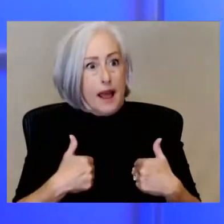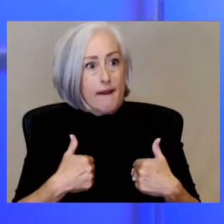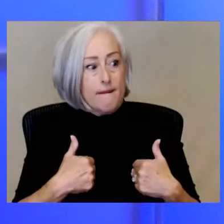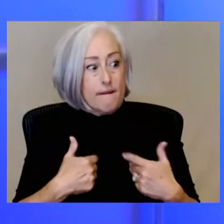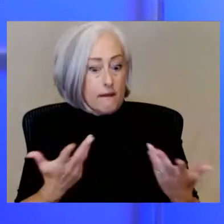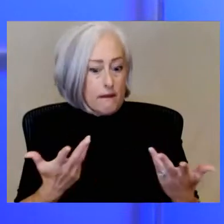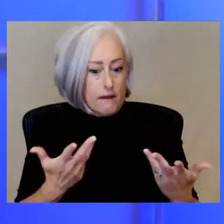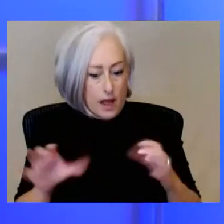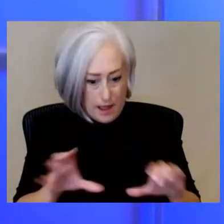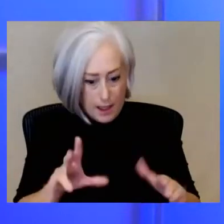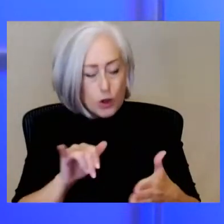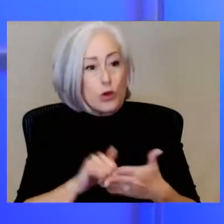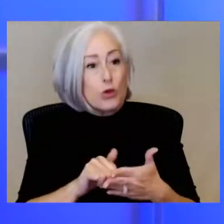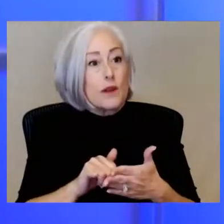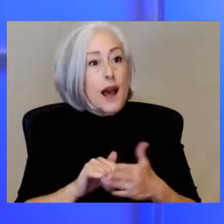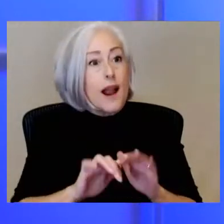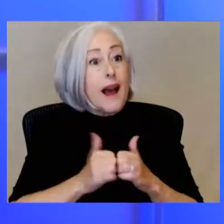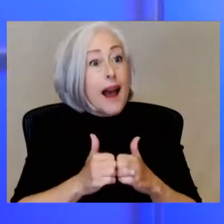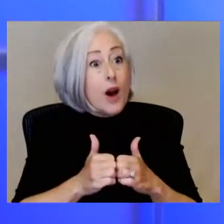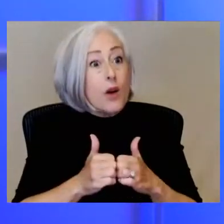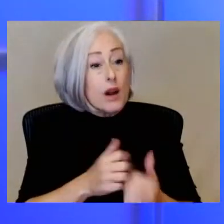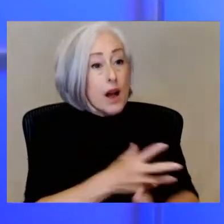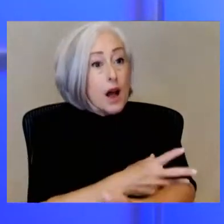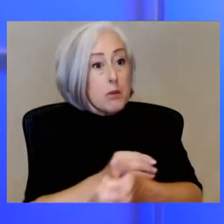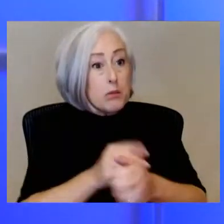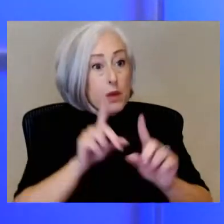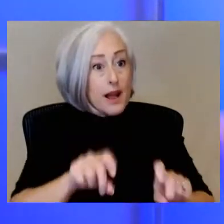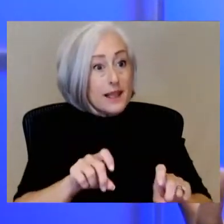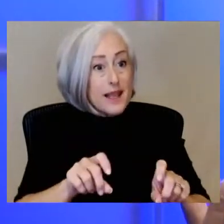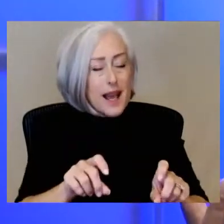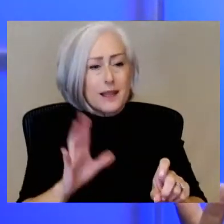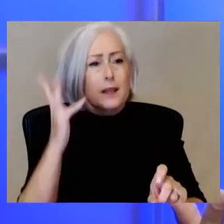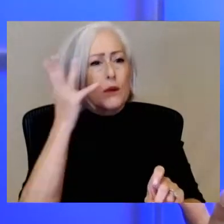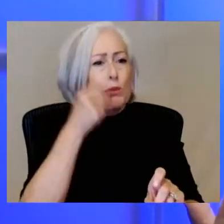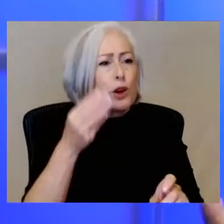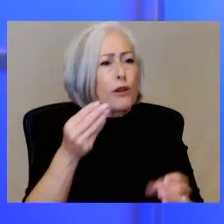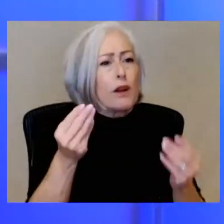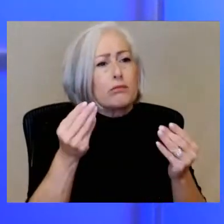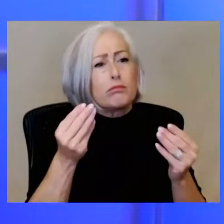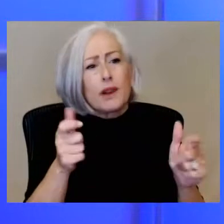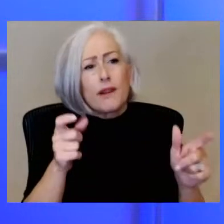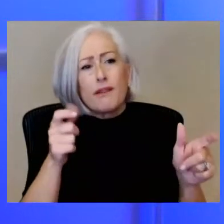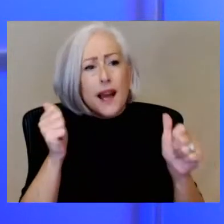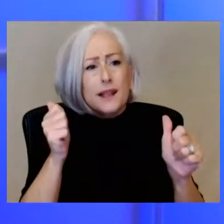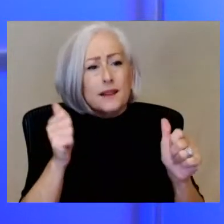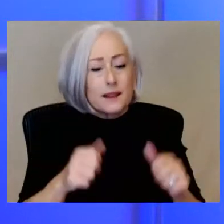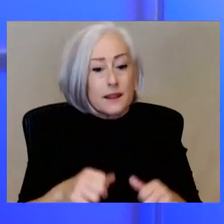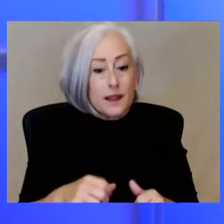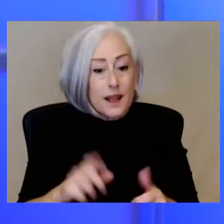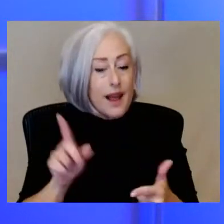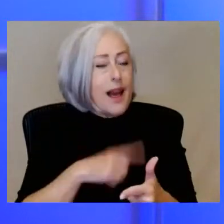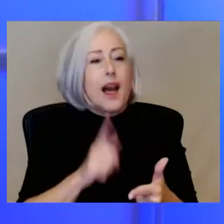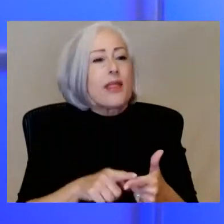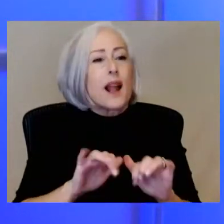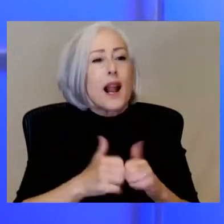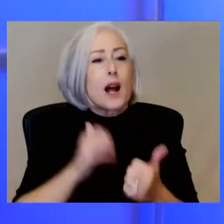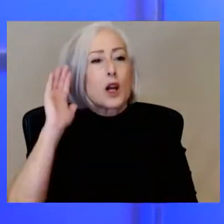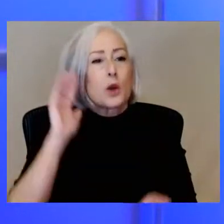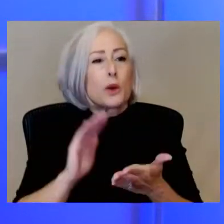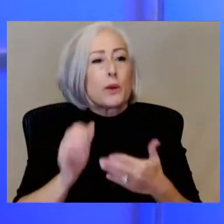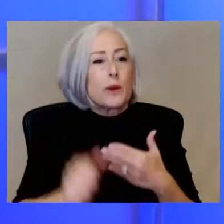blood test would be beautiful and efficient, but then let's do something about it to reduce the risk. And this is what we've